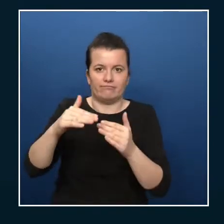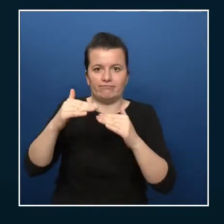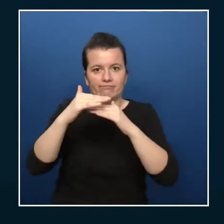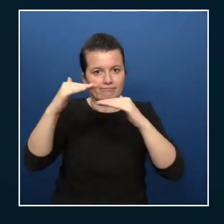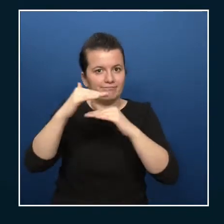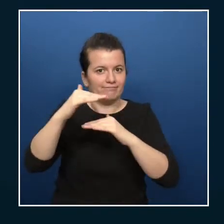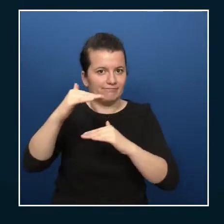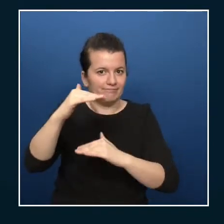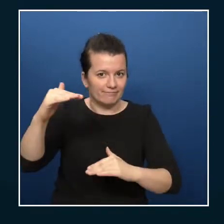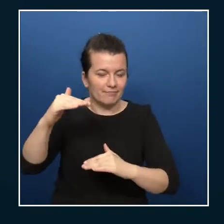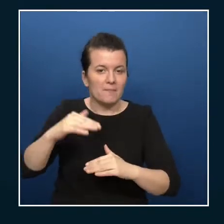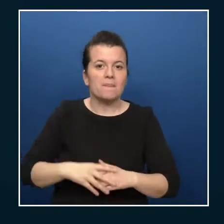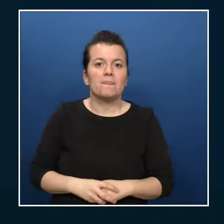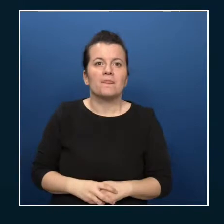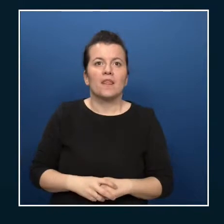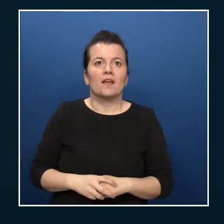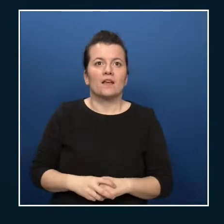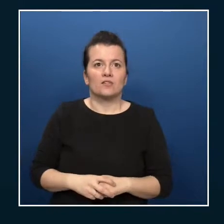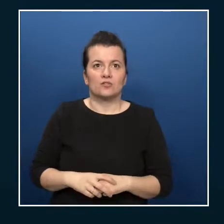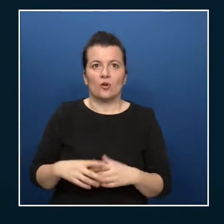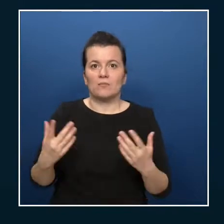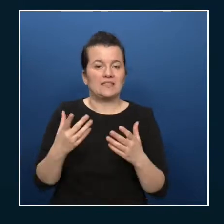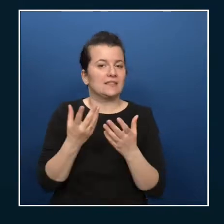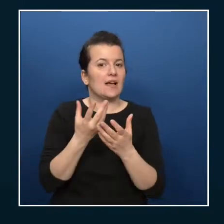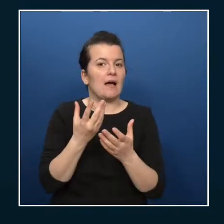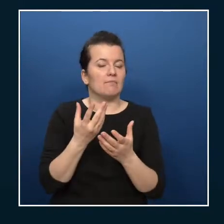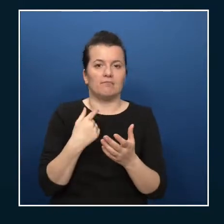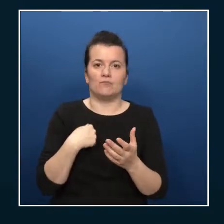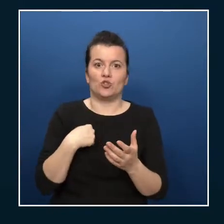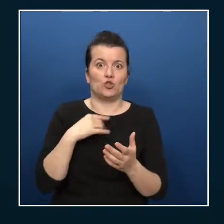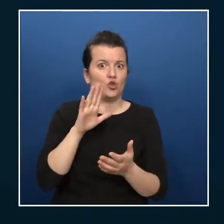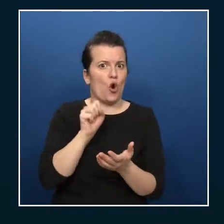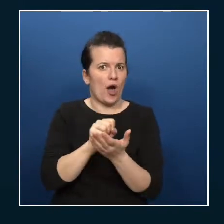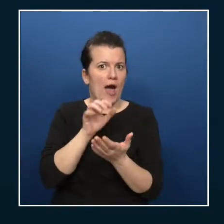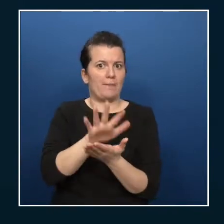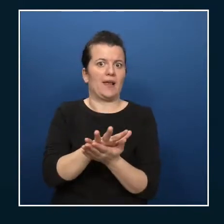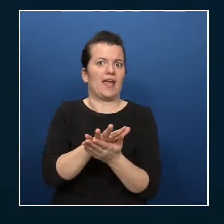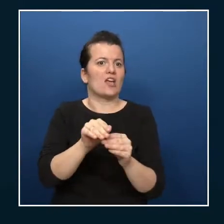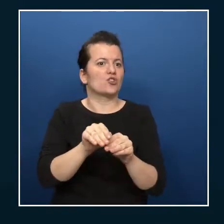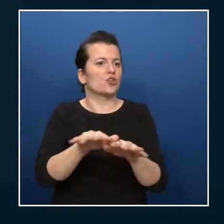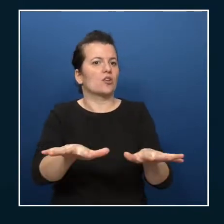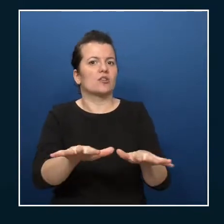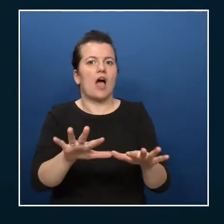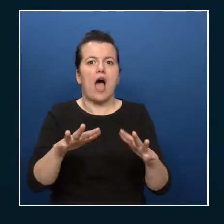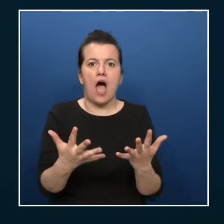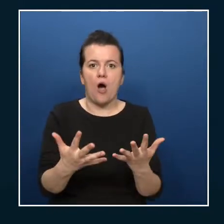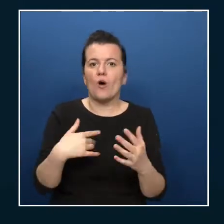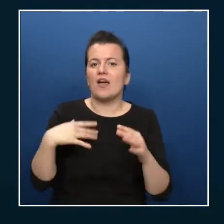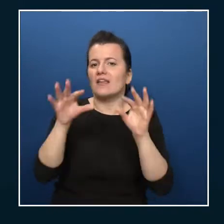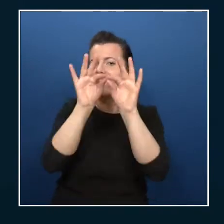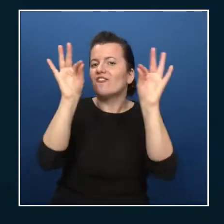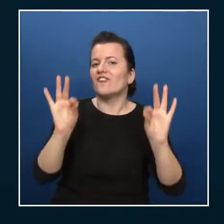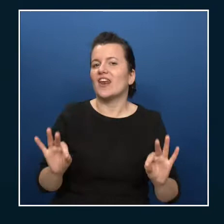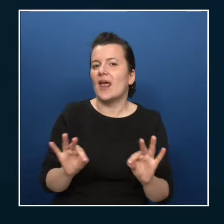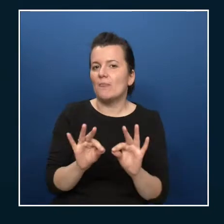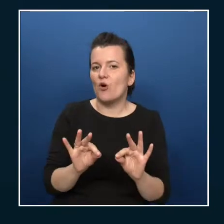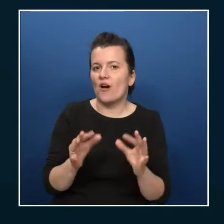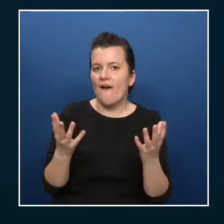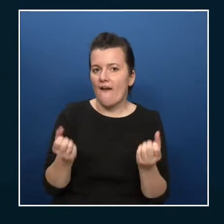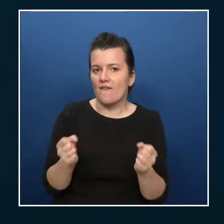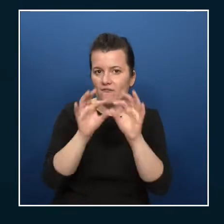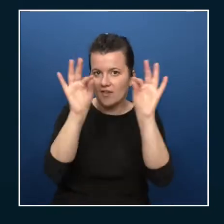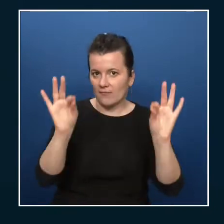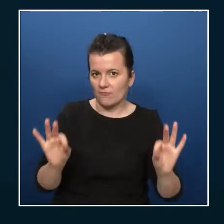where you actually land your application on, is just part of the whole landing zone framework, right? Because you also have like a management